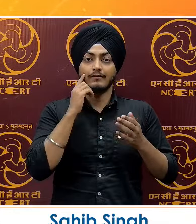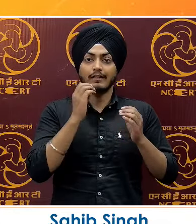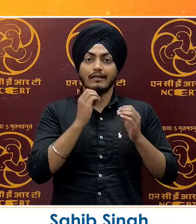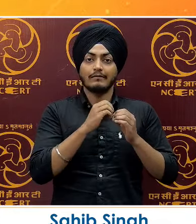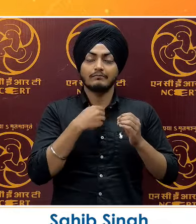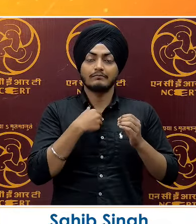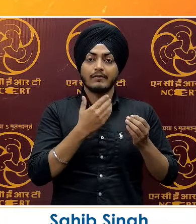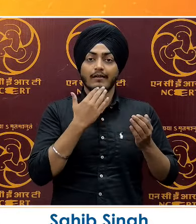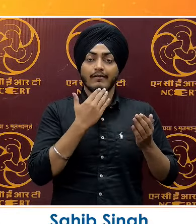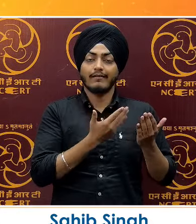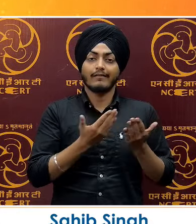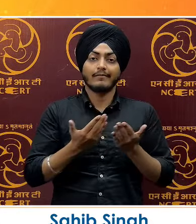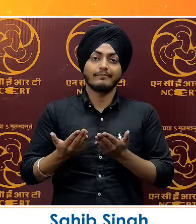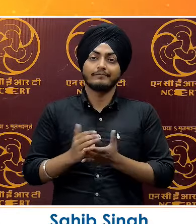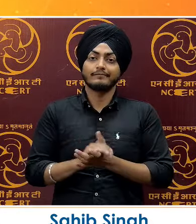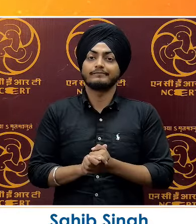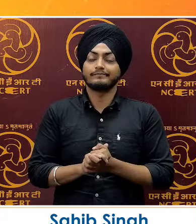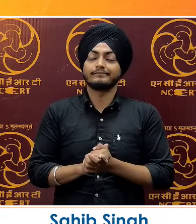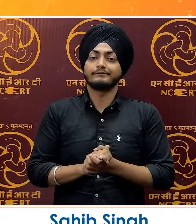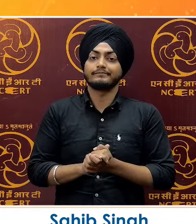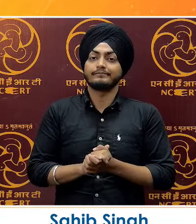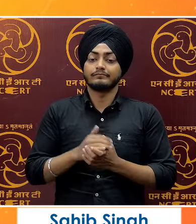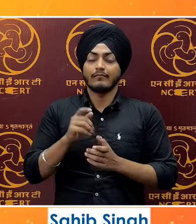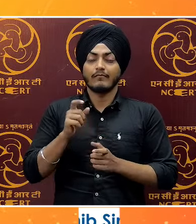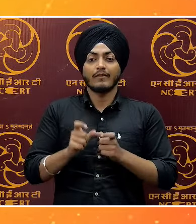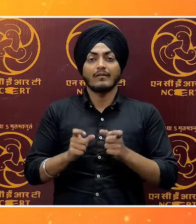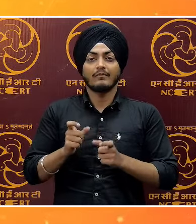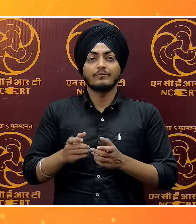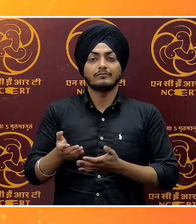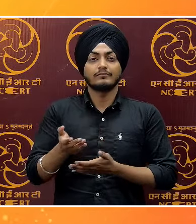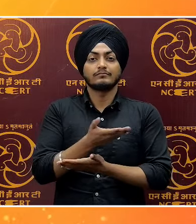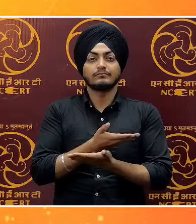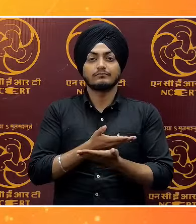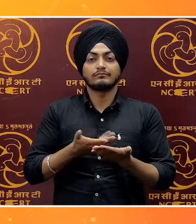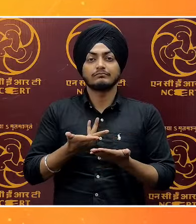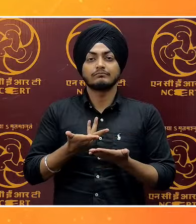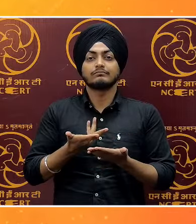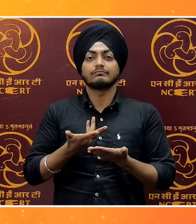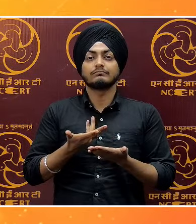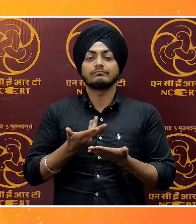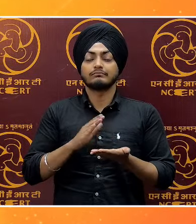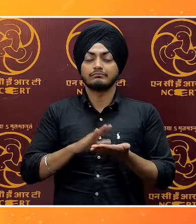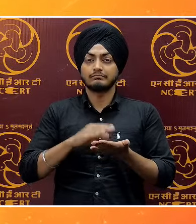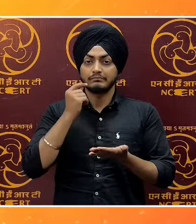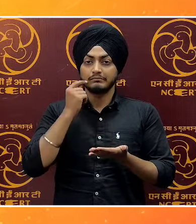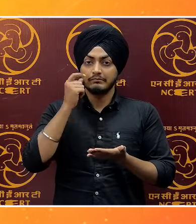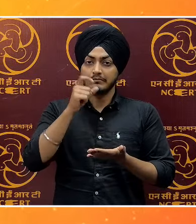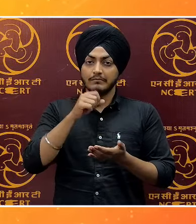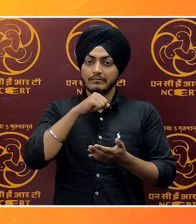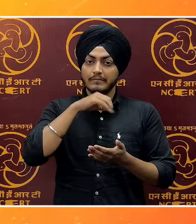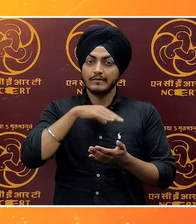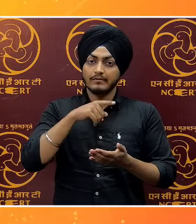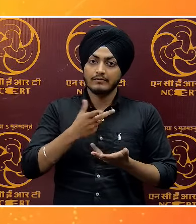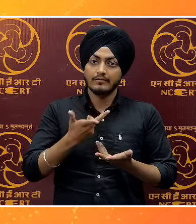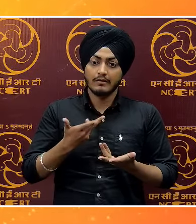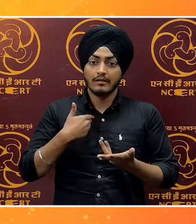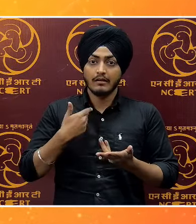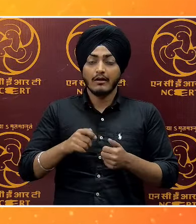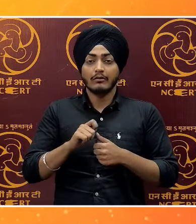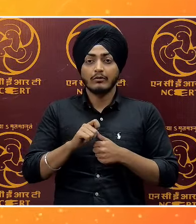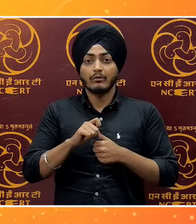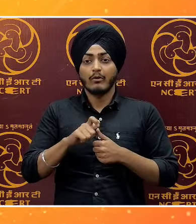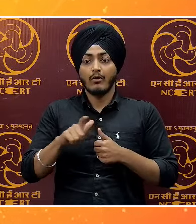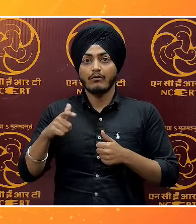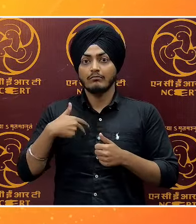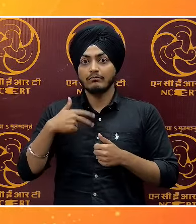welcome to you too. By the way, viewers and all our lovely learners out there, we have got this entire town here